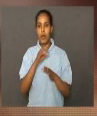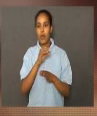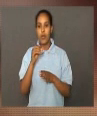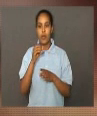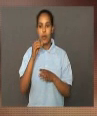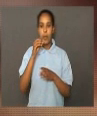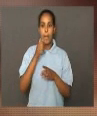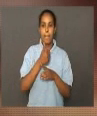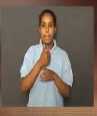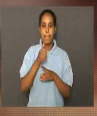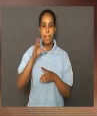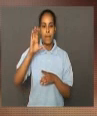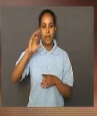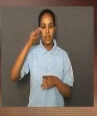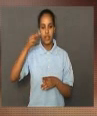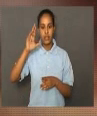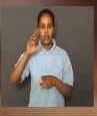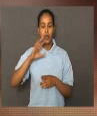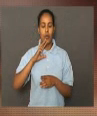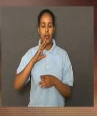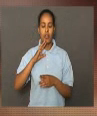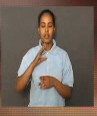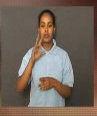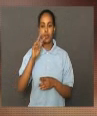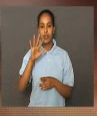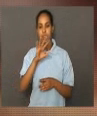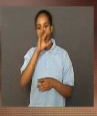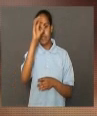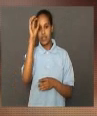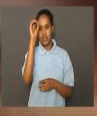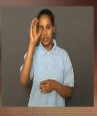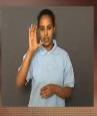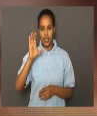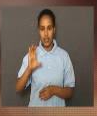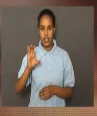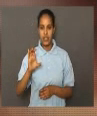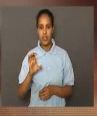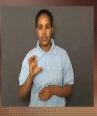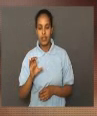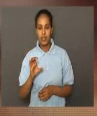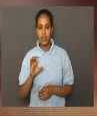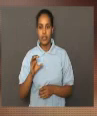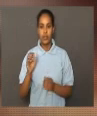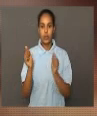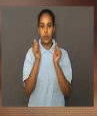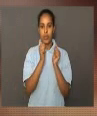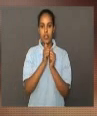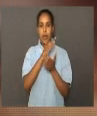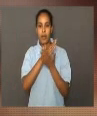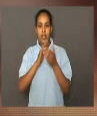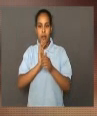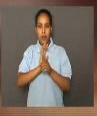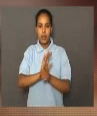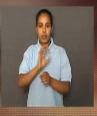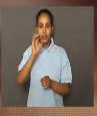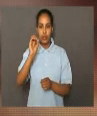methyl bromide in water at 25 degrees Celsius with a partial pressure